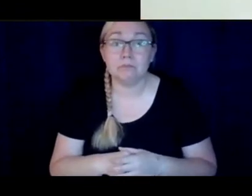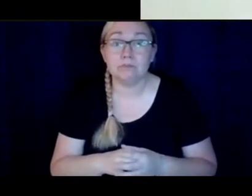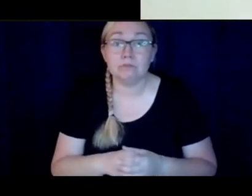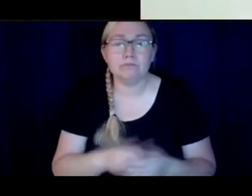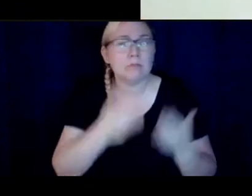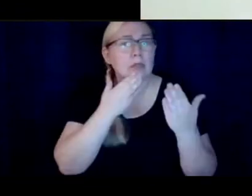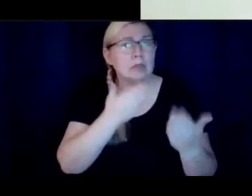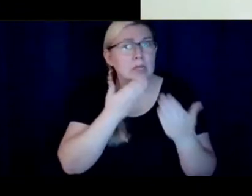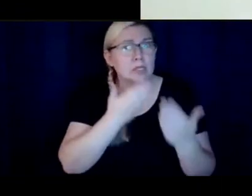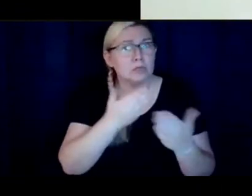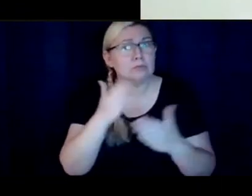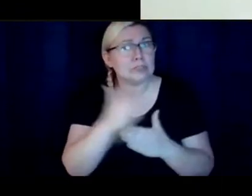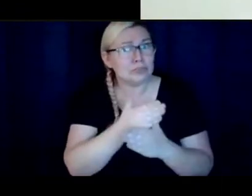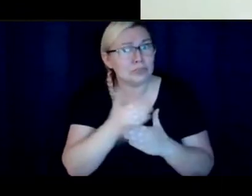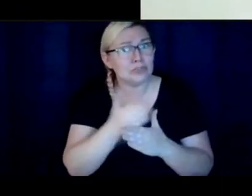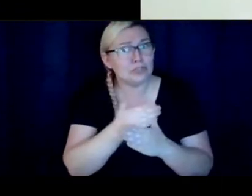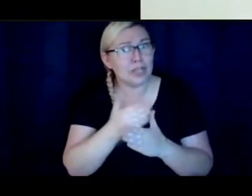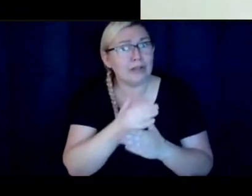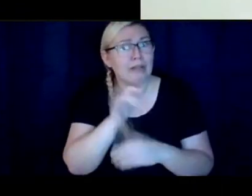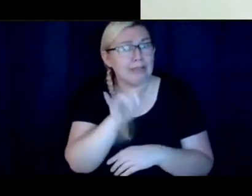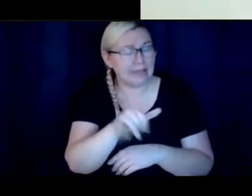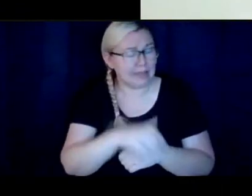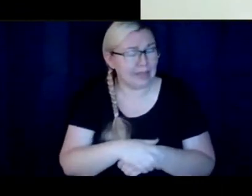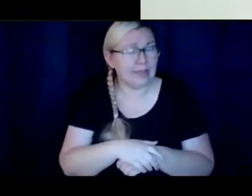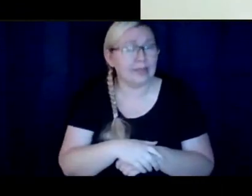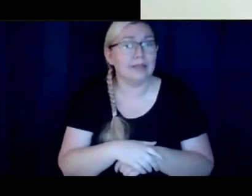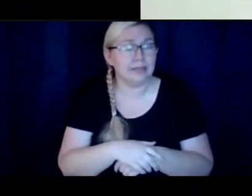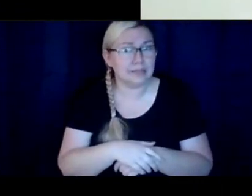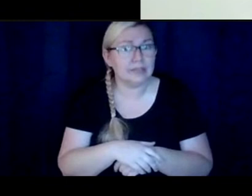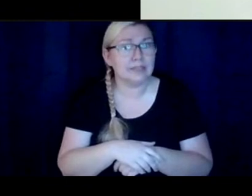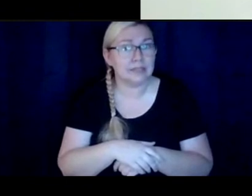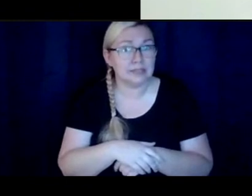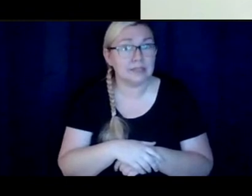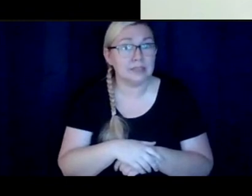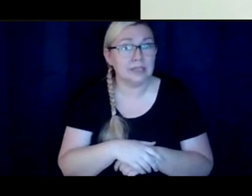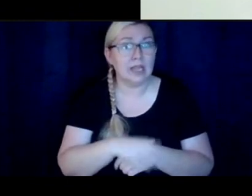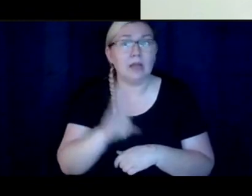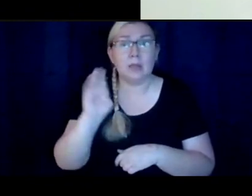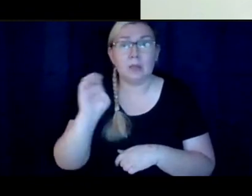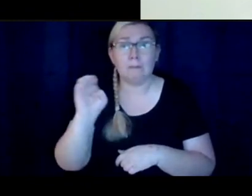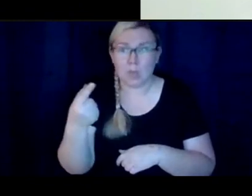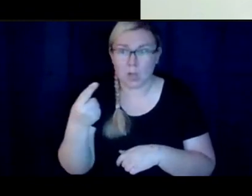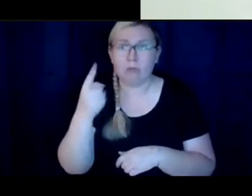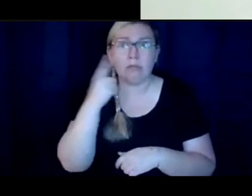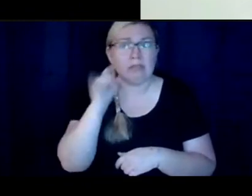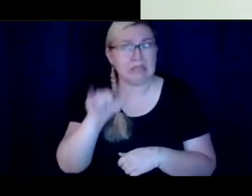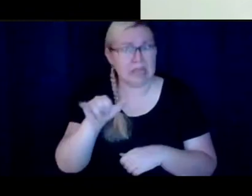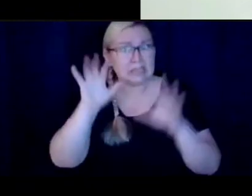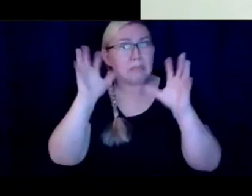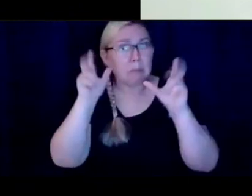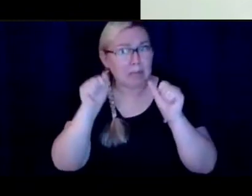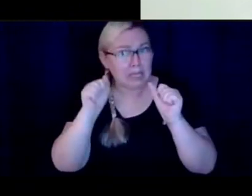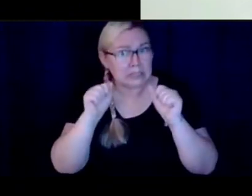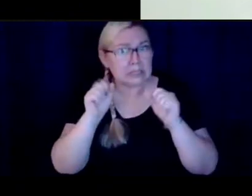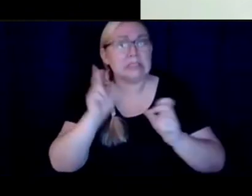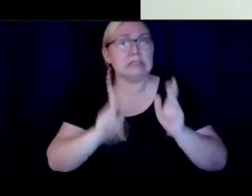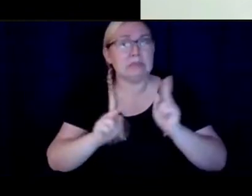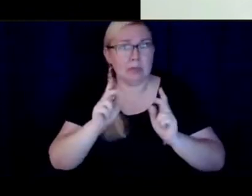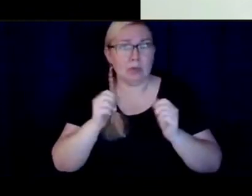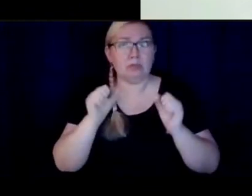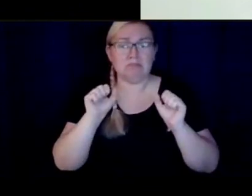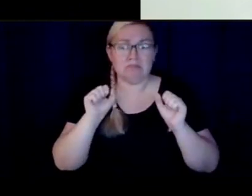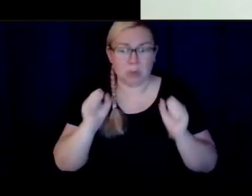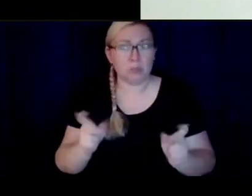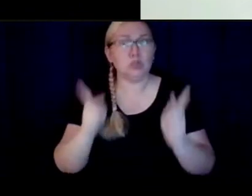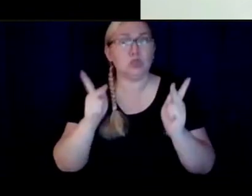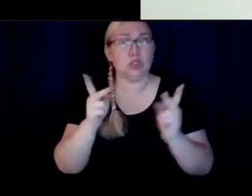Thank you for sharing that and the blog. I think that's amazing and that's super fun that people can get an opportunity to get